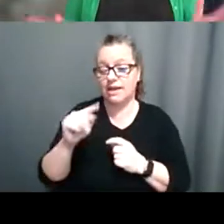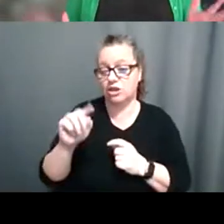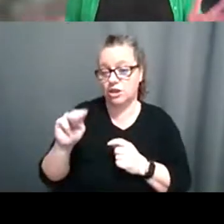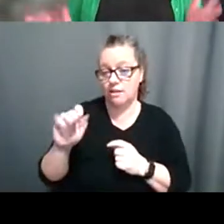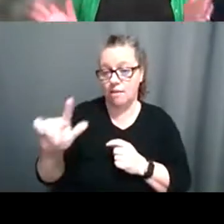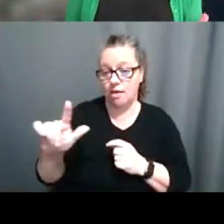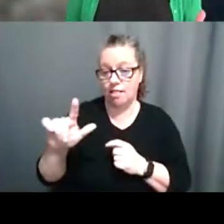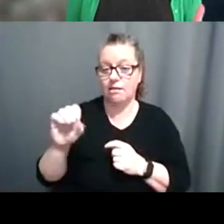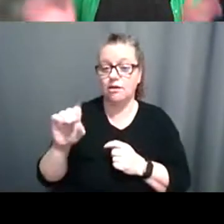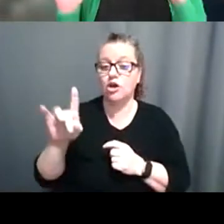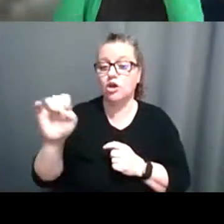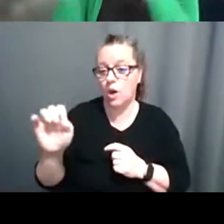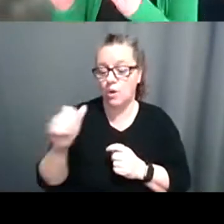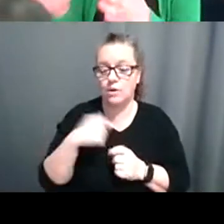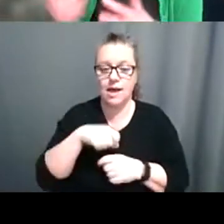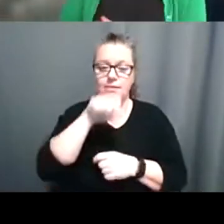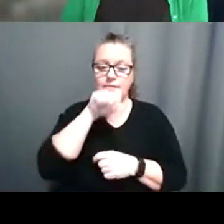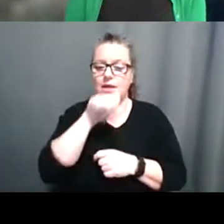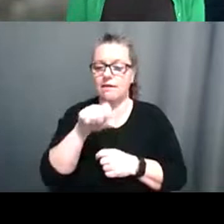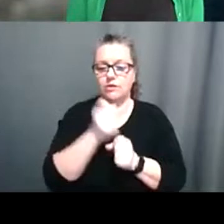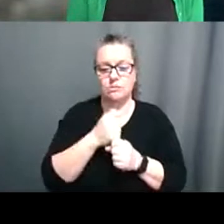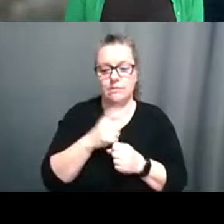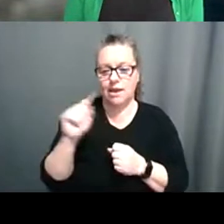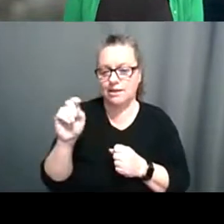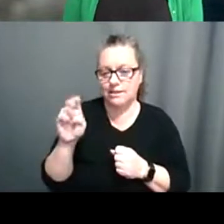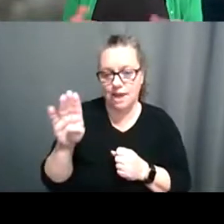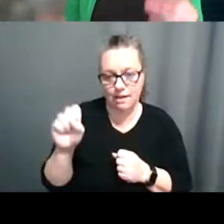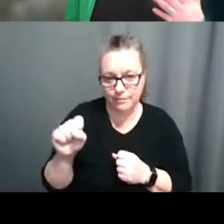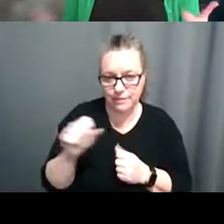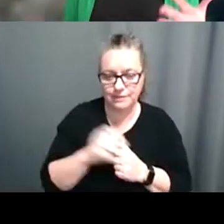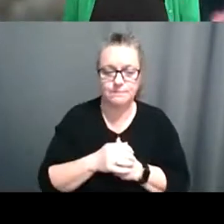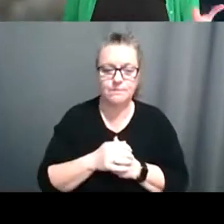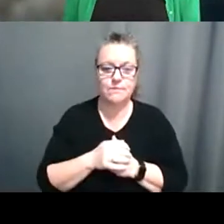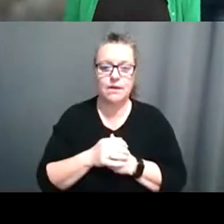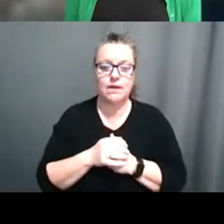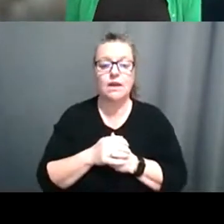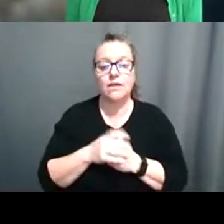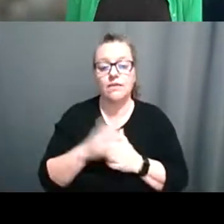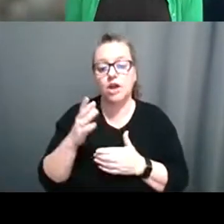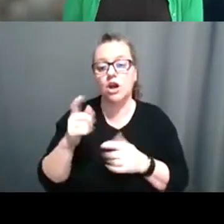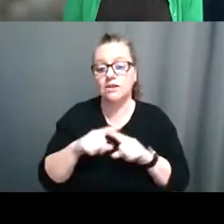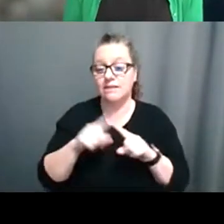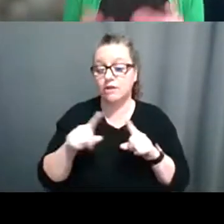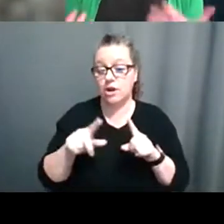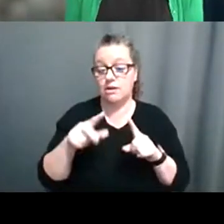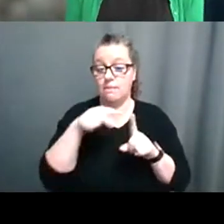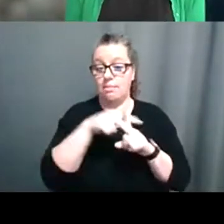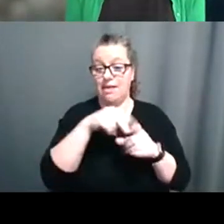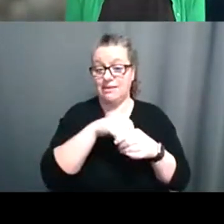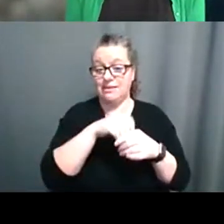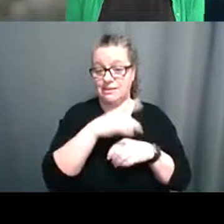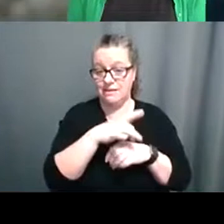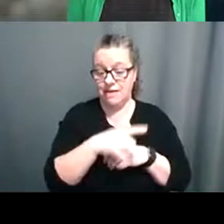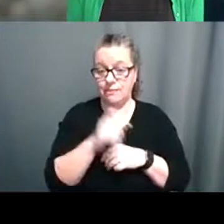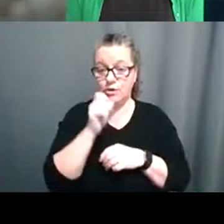I'd have loved to create tabs. That was my ideal state with this. And although there are plugins available, they're not